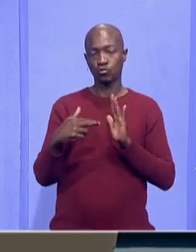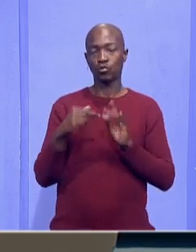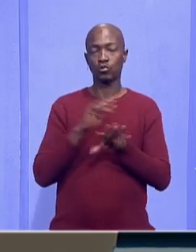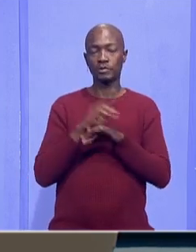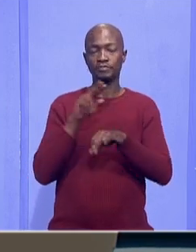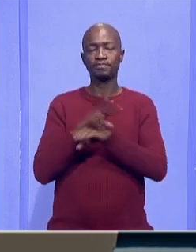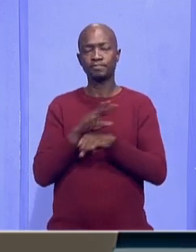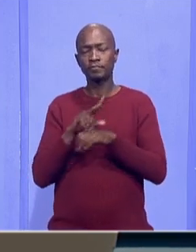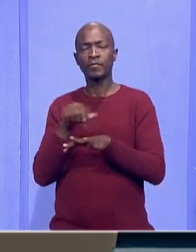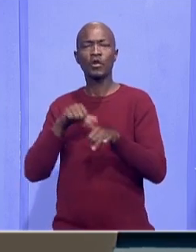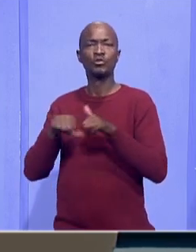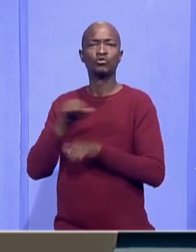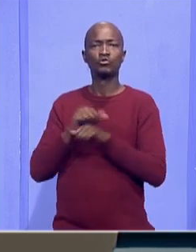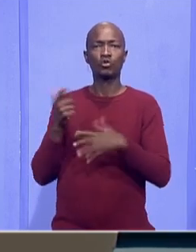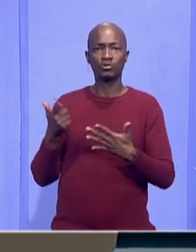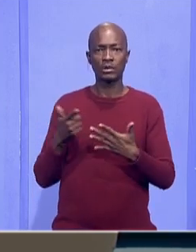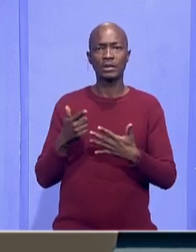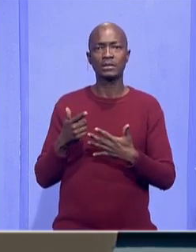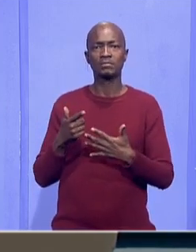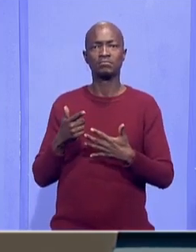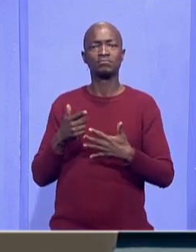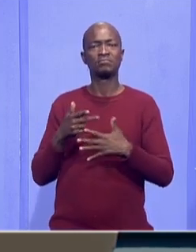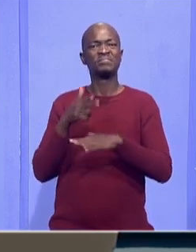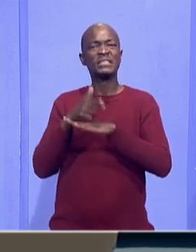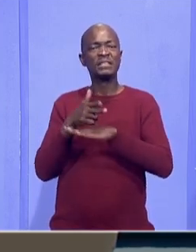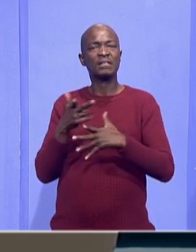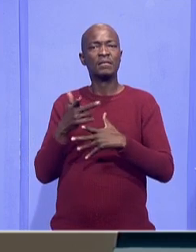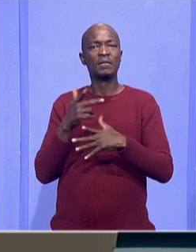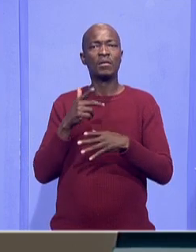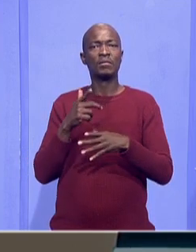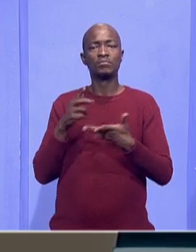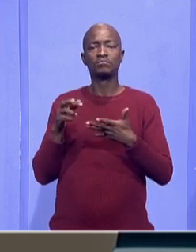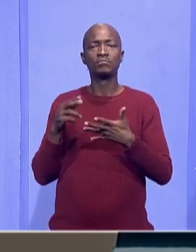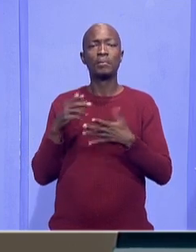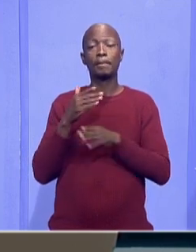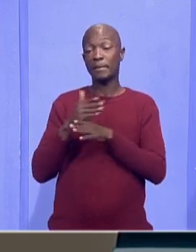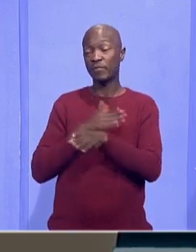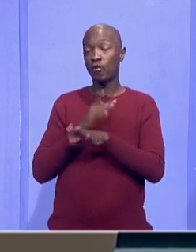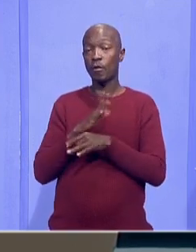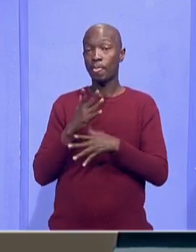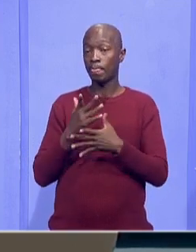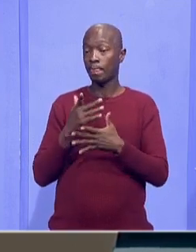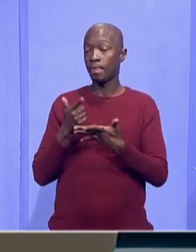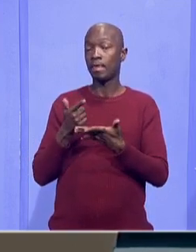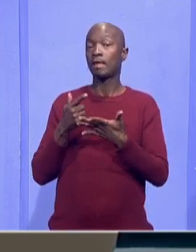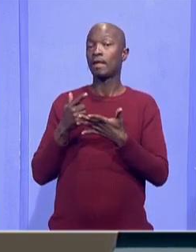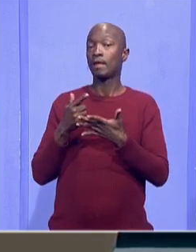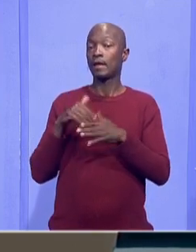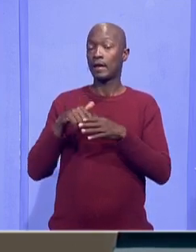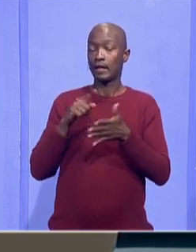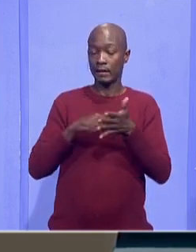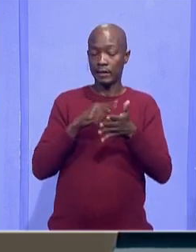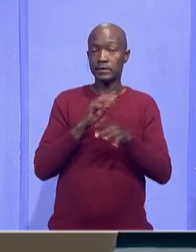social media, I mean, already, just before the elections happened, during the special voting, we